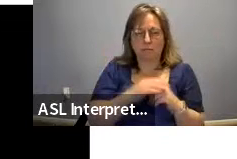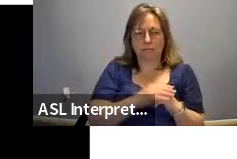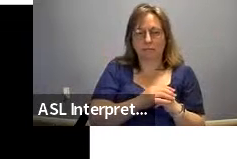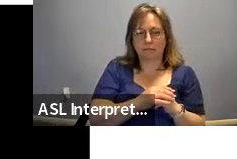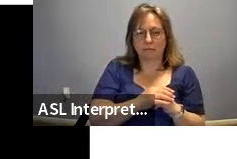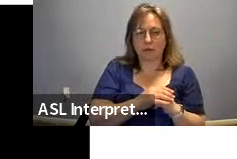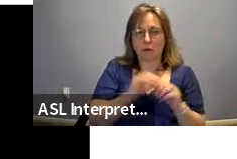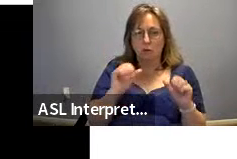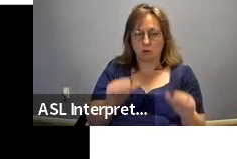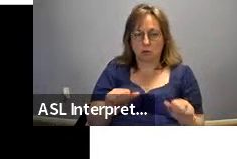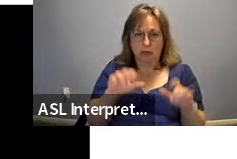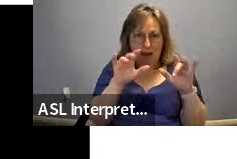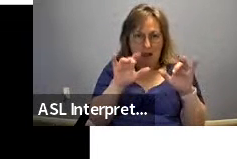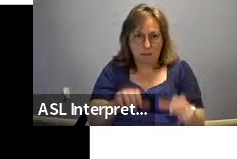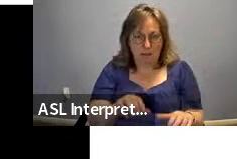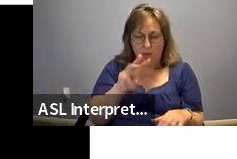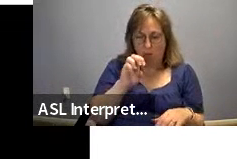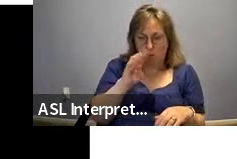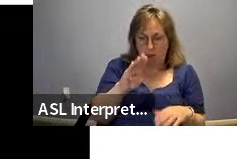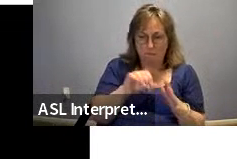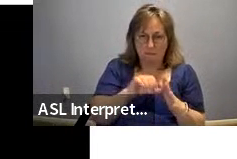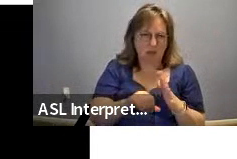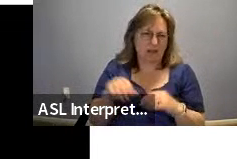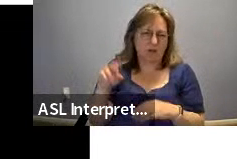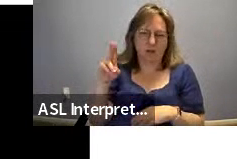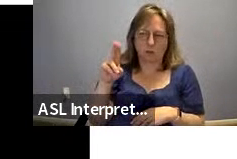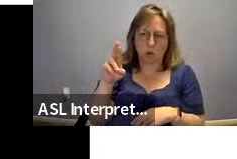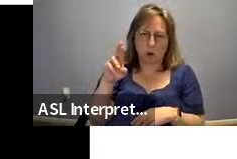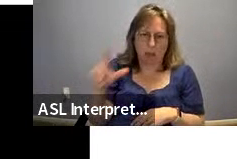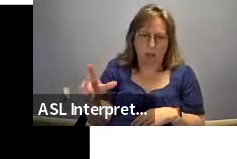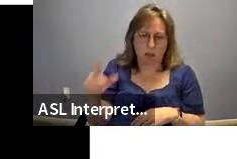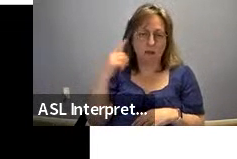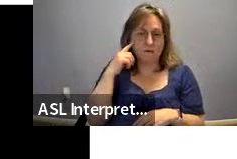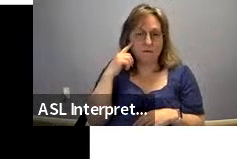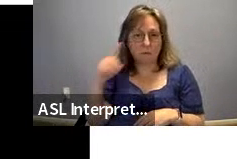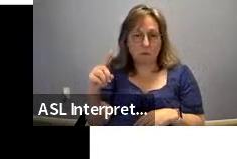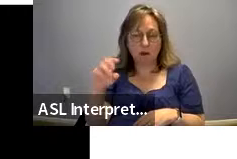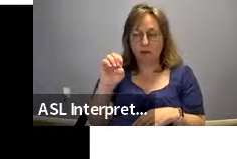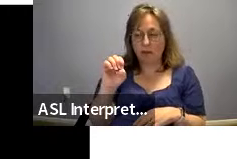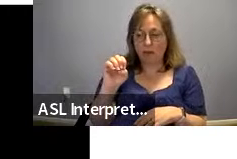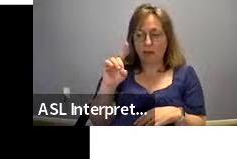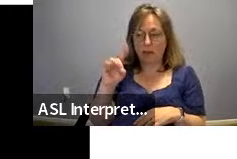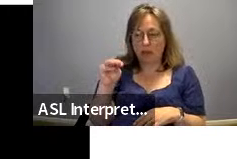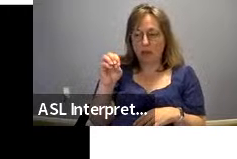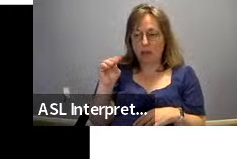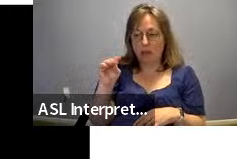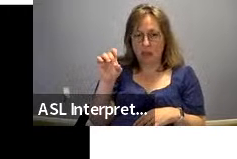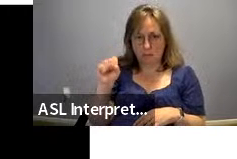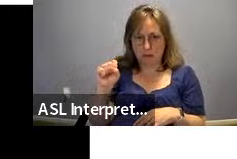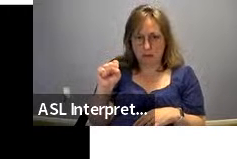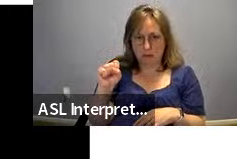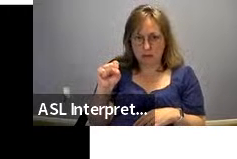the website or the URL of the Edmonds Canvas site here, which is